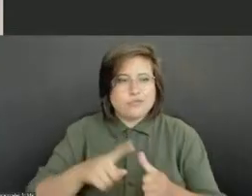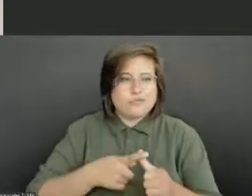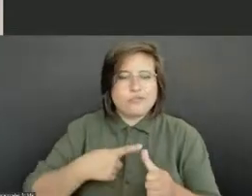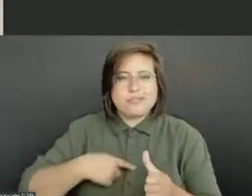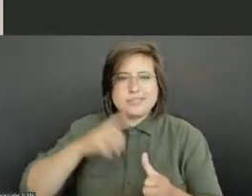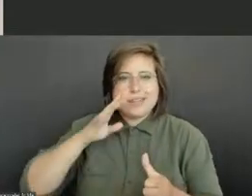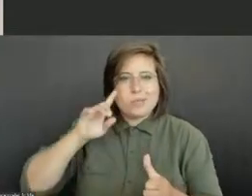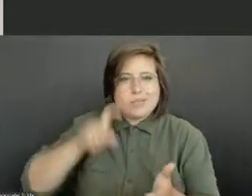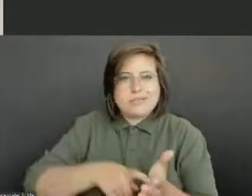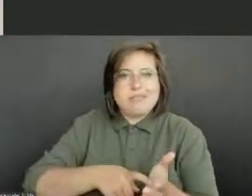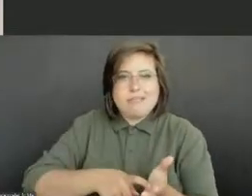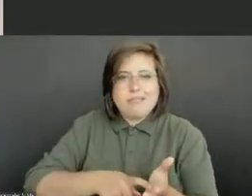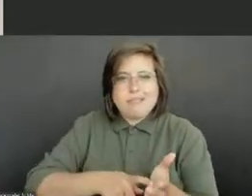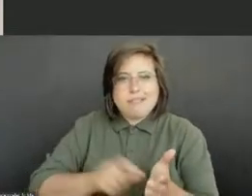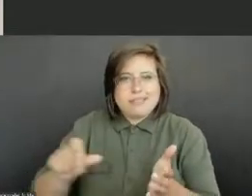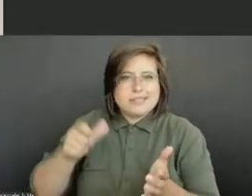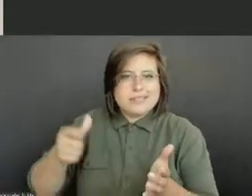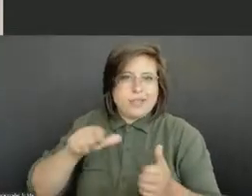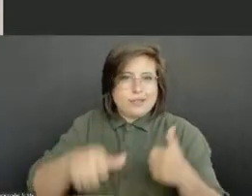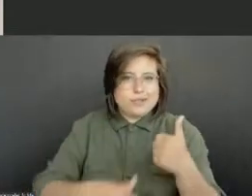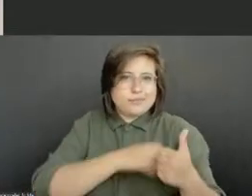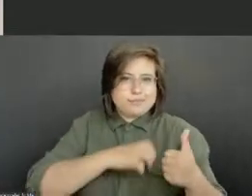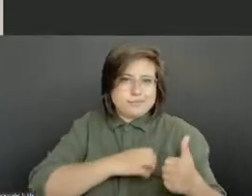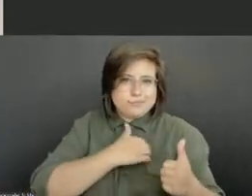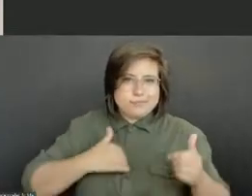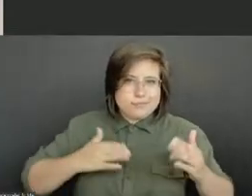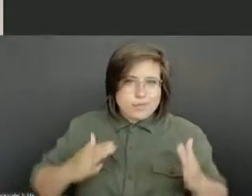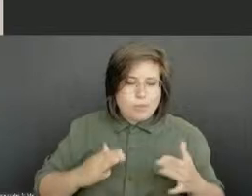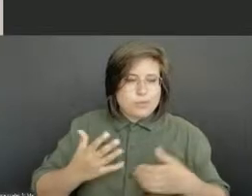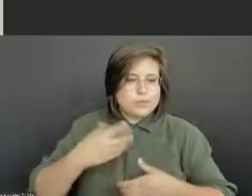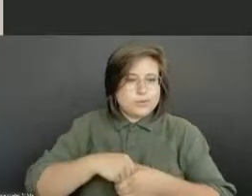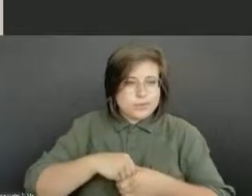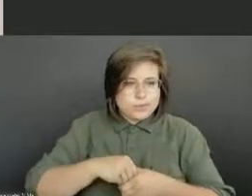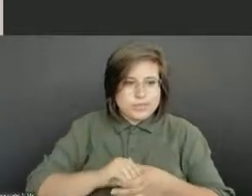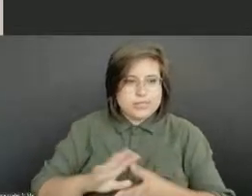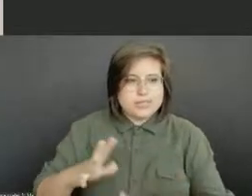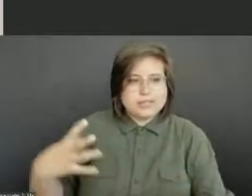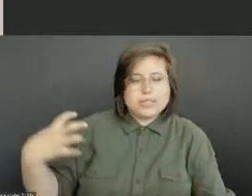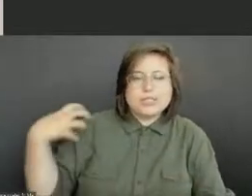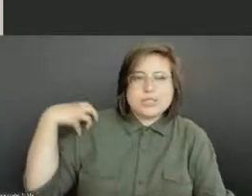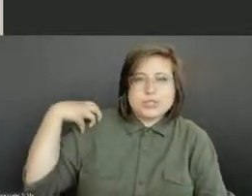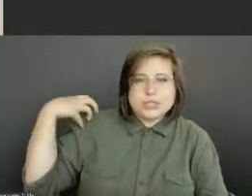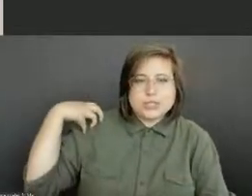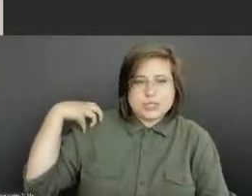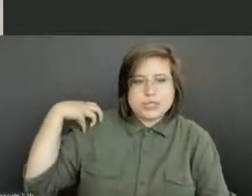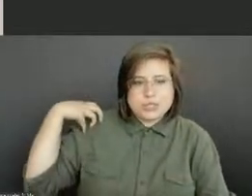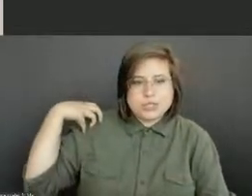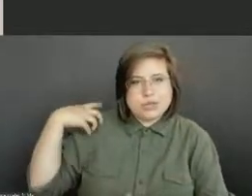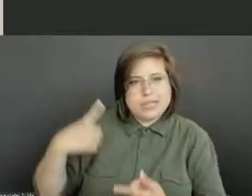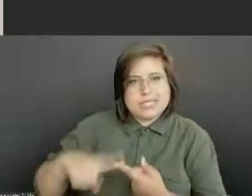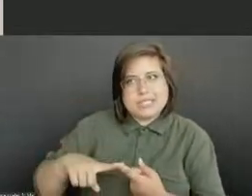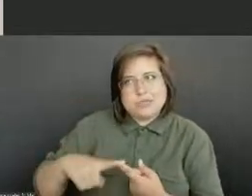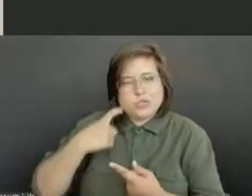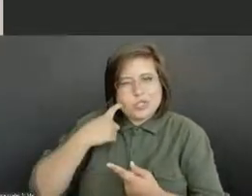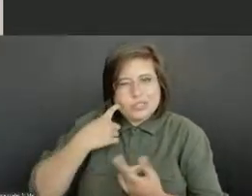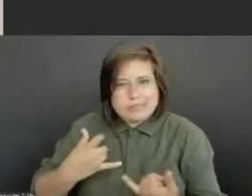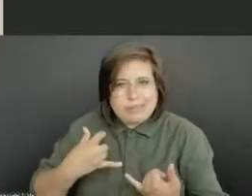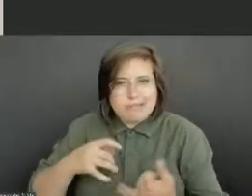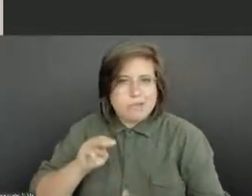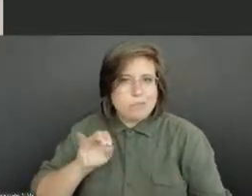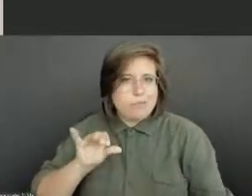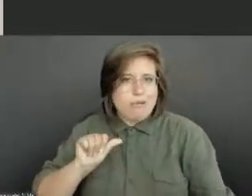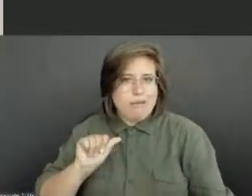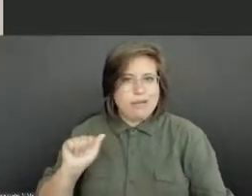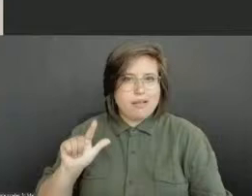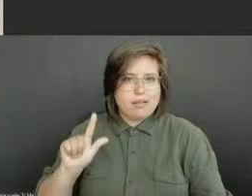my fellow subcommittee members, including the chair of our subcommittee up until this month, Myra Alvarez, who